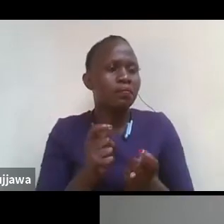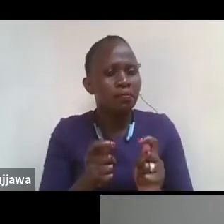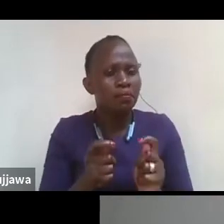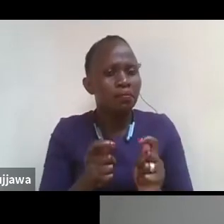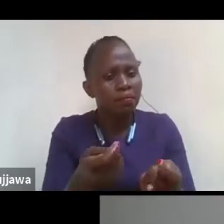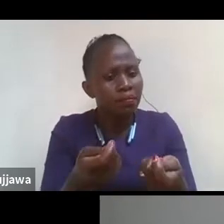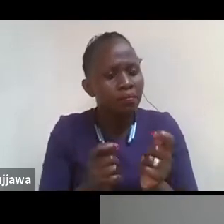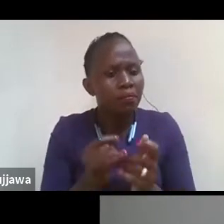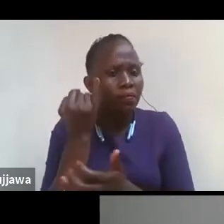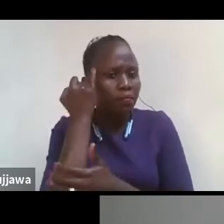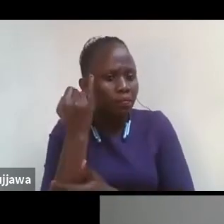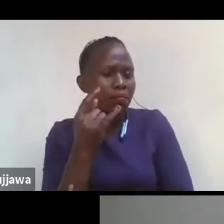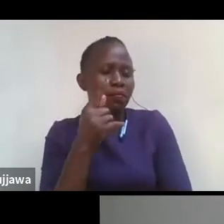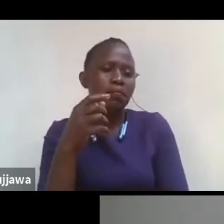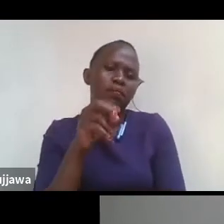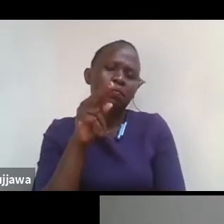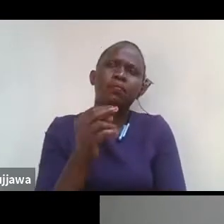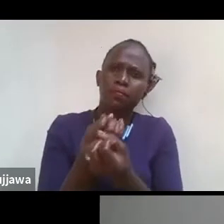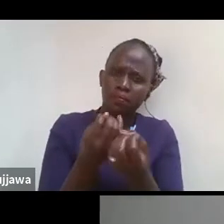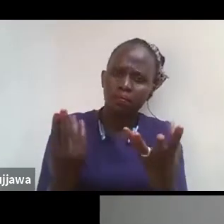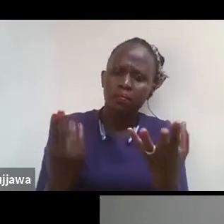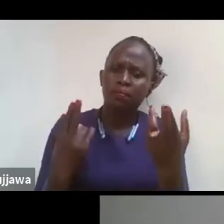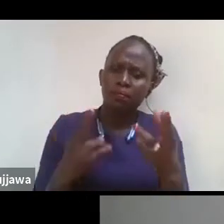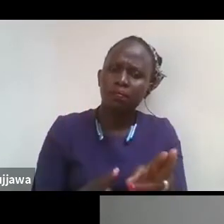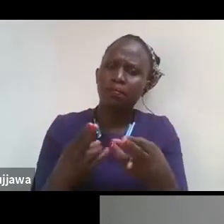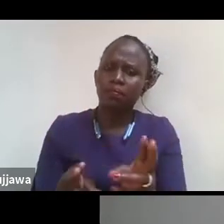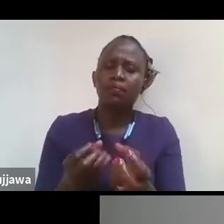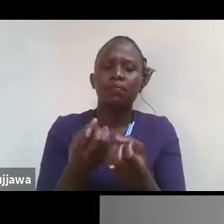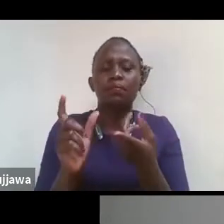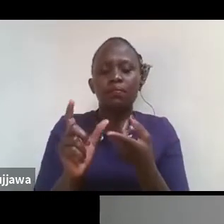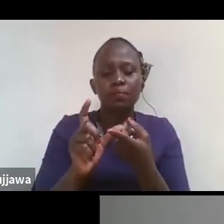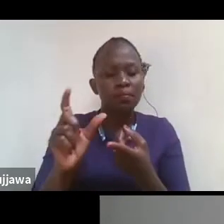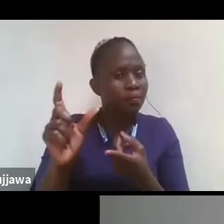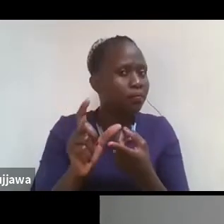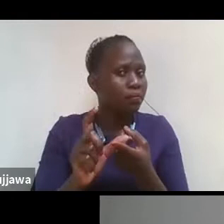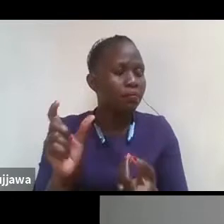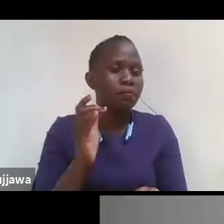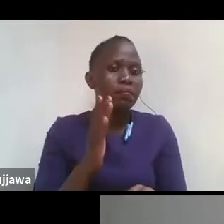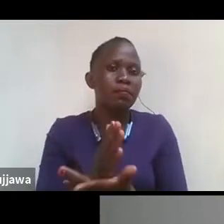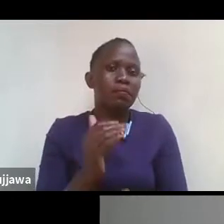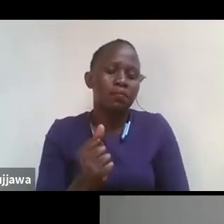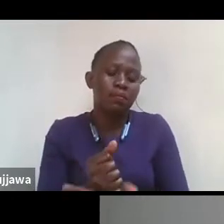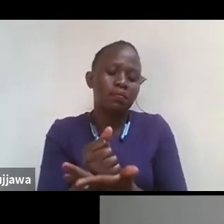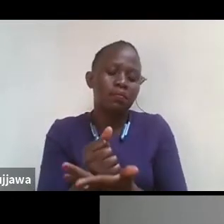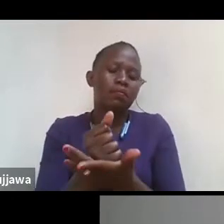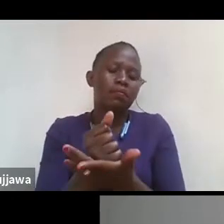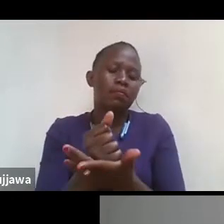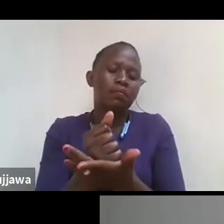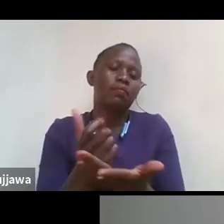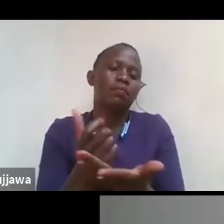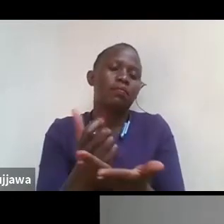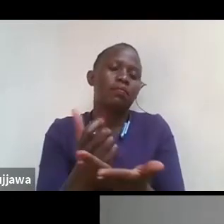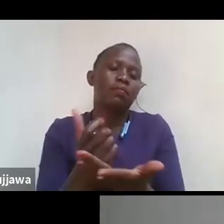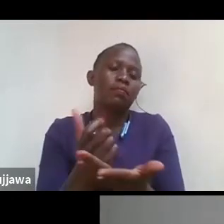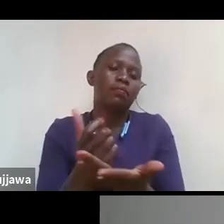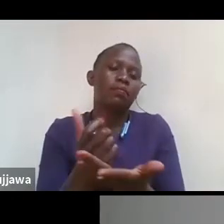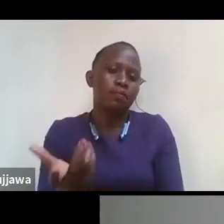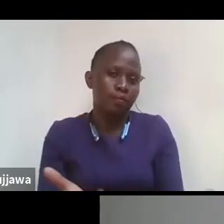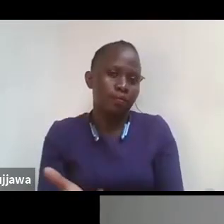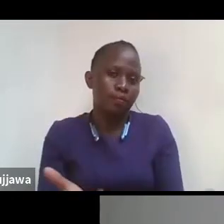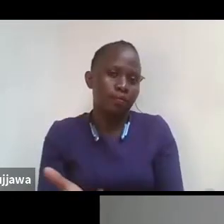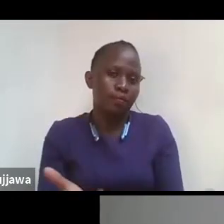Ideathon is one of the many grant facilities that are really tailored to really support this kind of innovation. So for me, my advice for